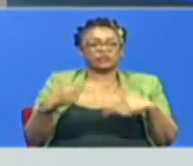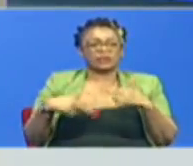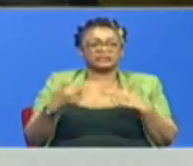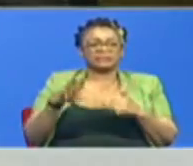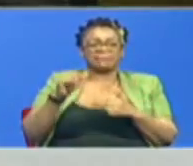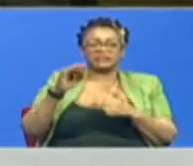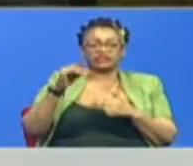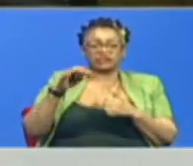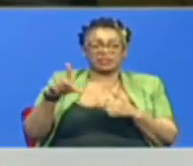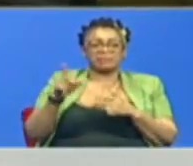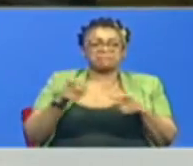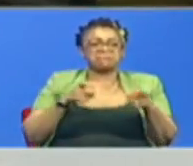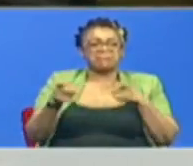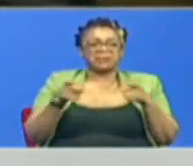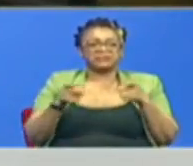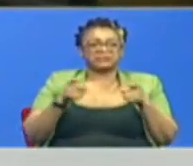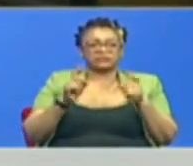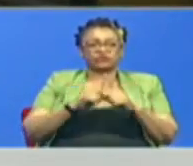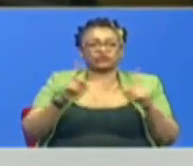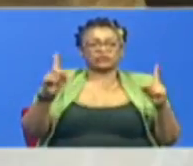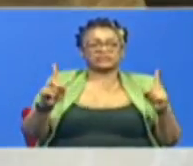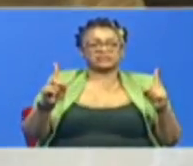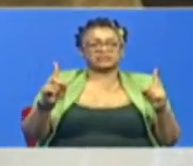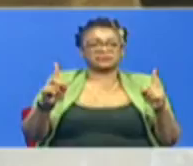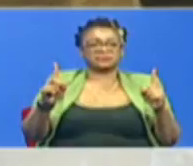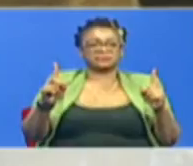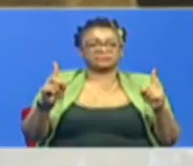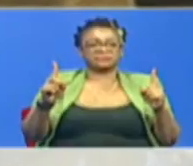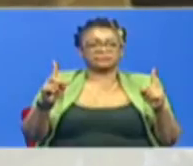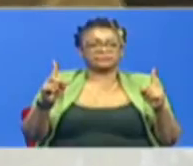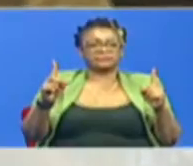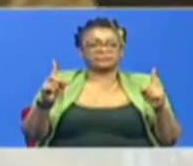is managing social distancing. Now,